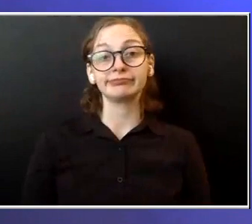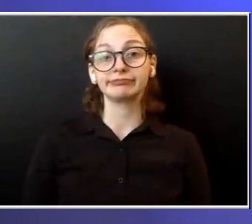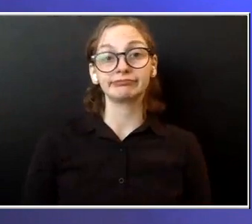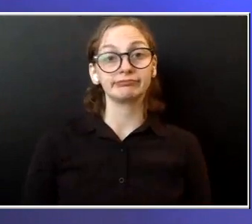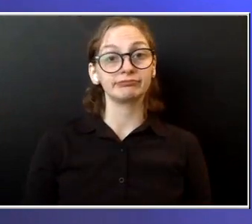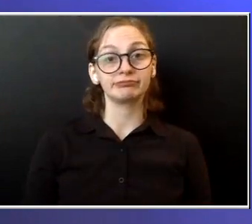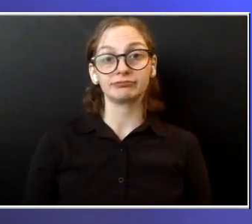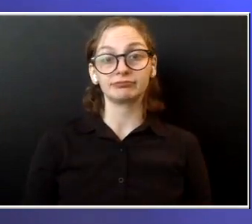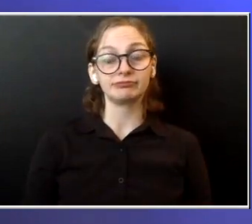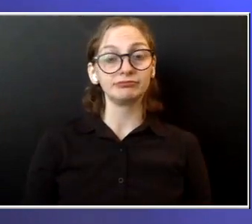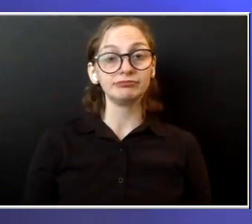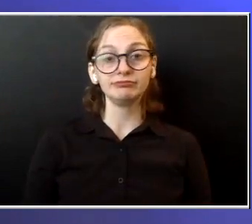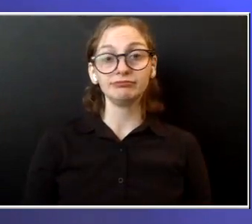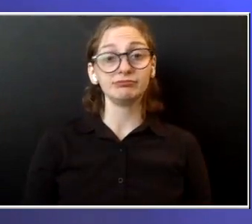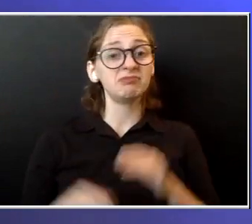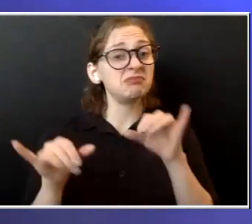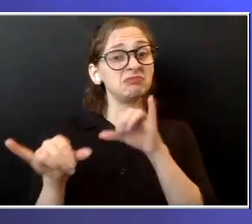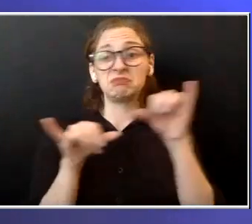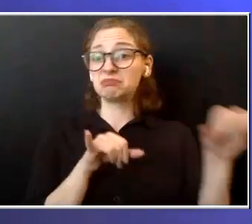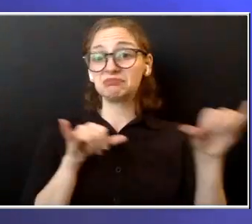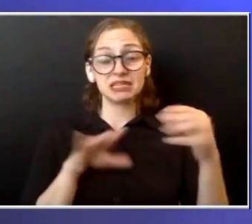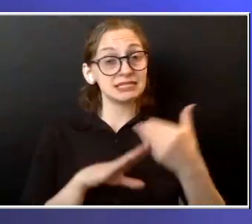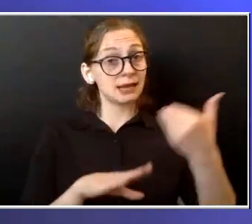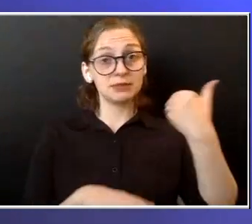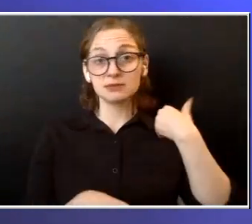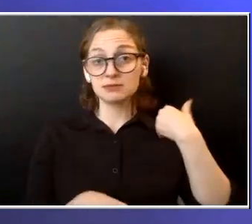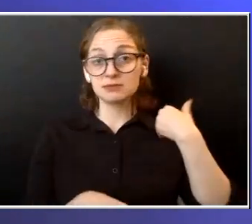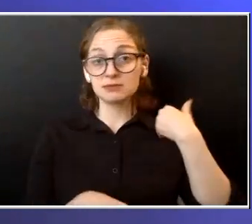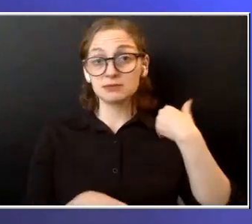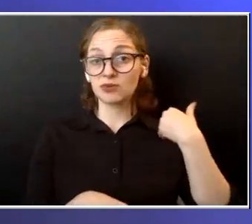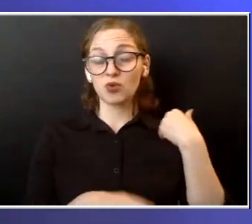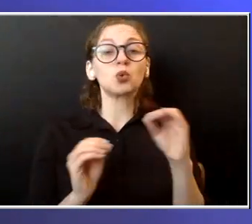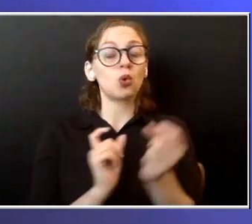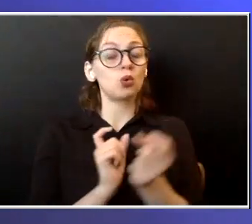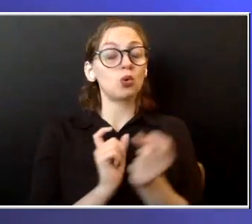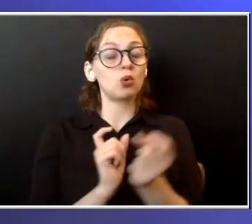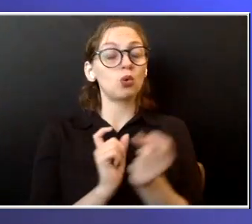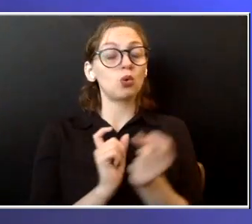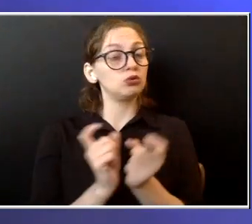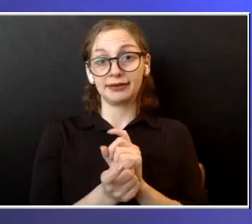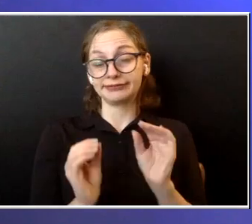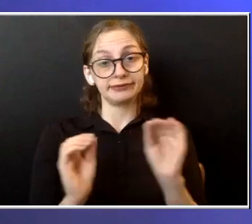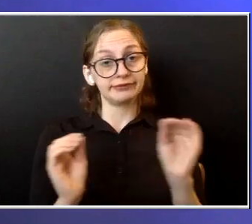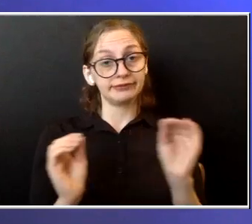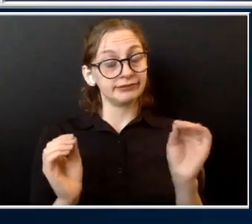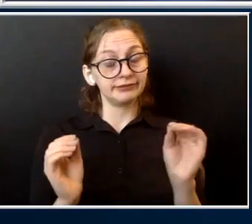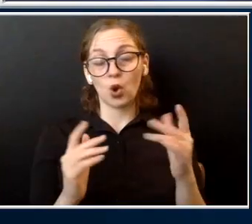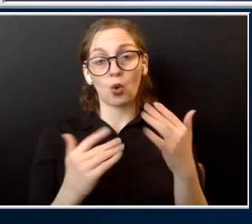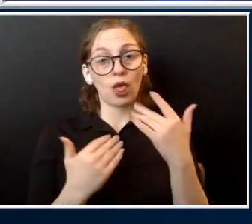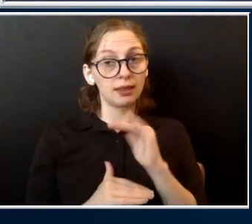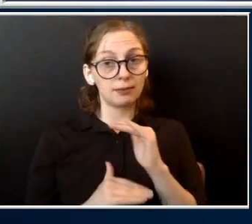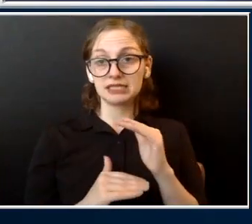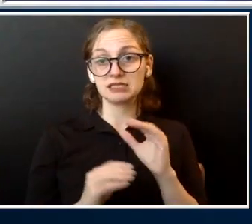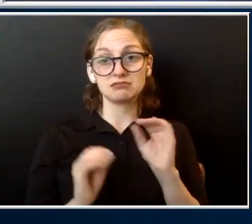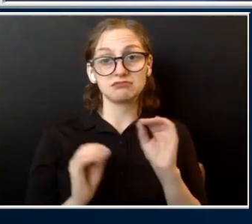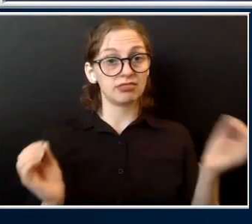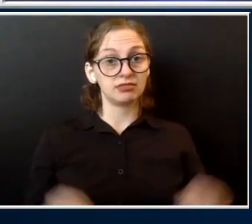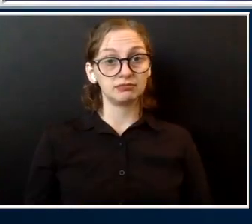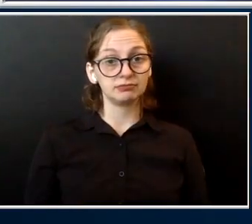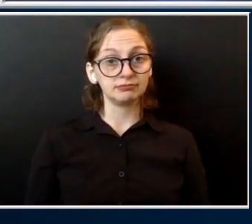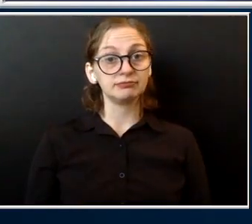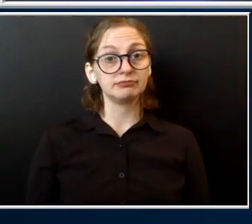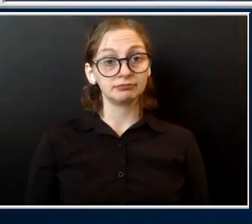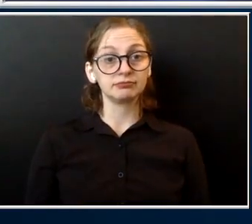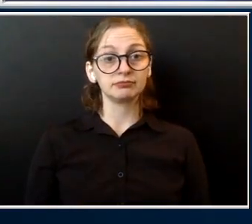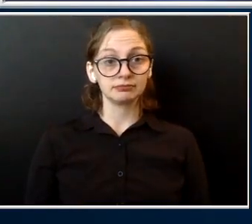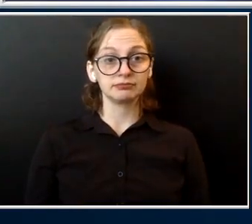just like I was before we started this, so I have had no repercussions. that the case all the time? Well,